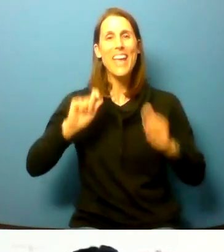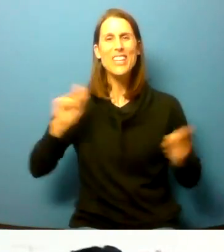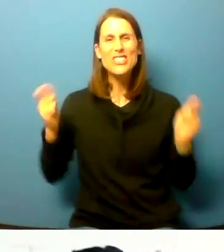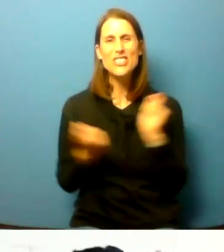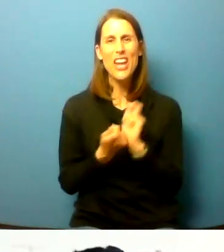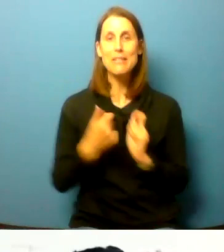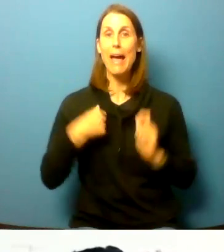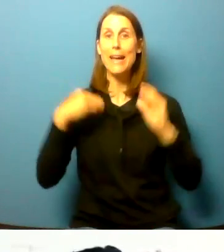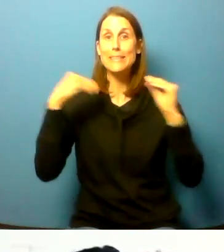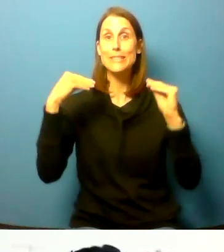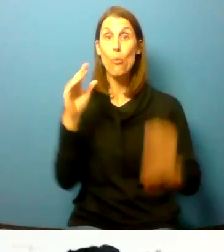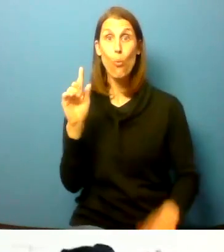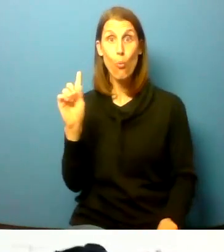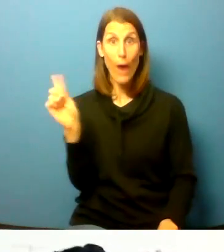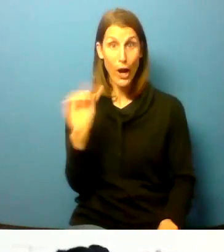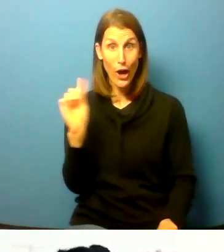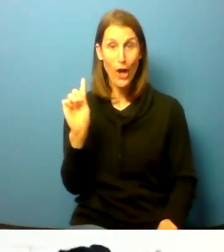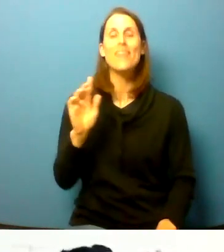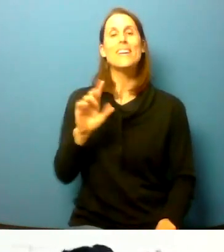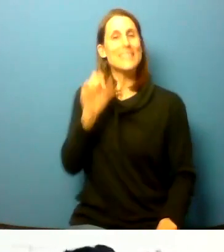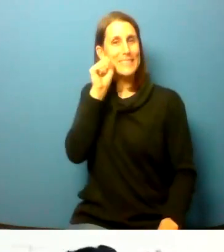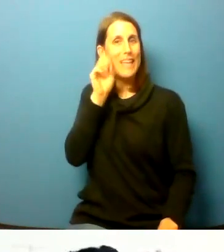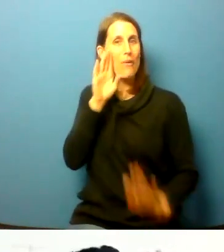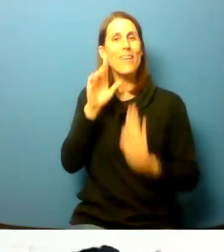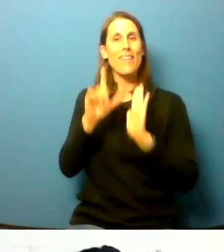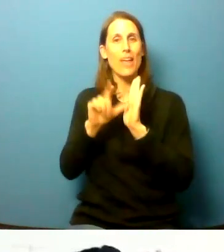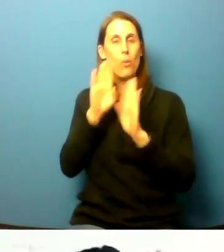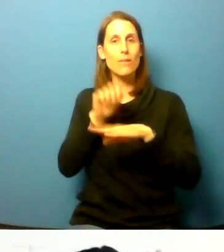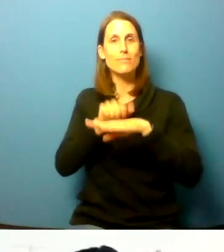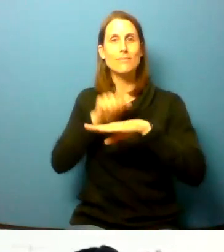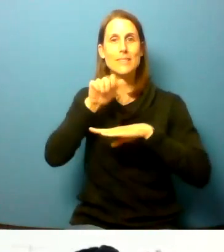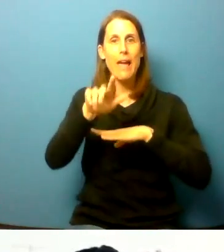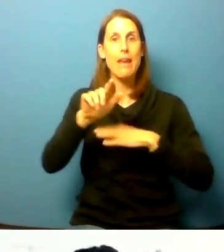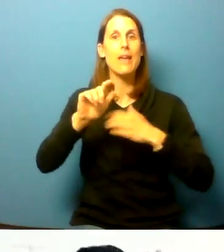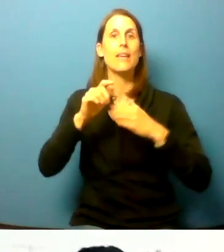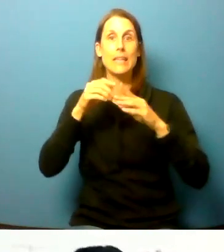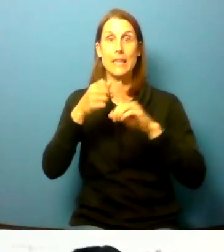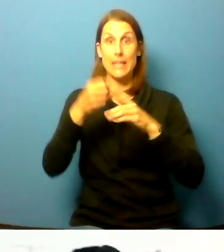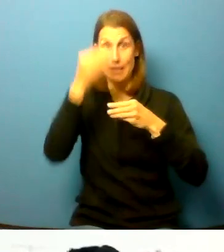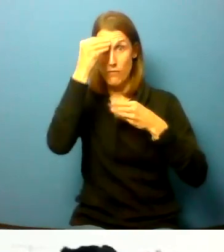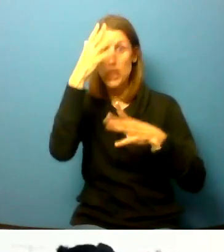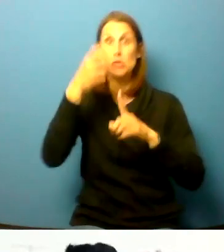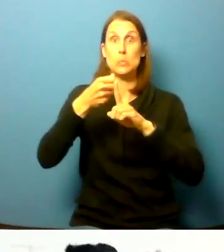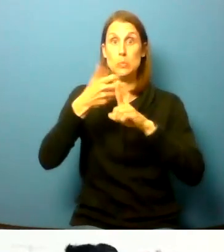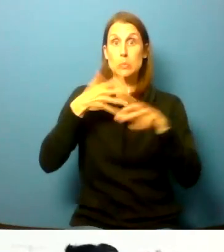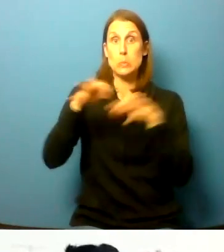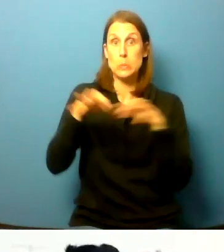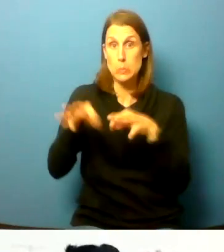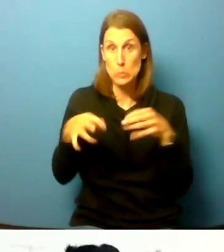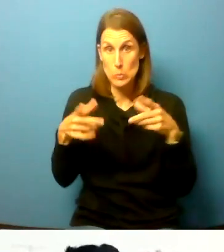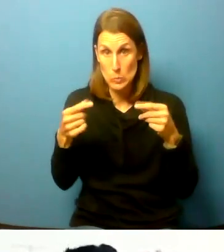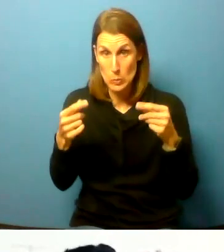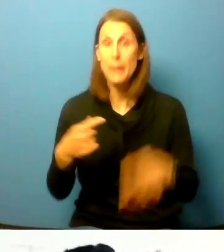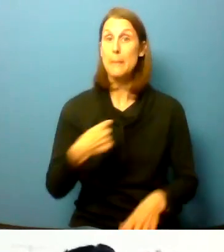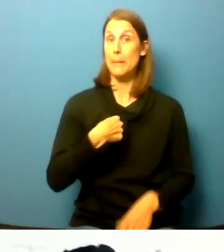the how-tos, but what I do when I choose virtual backgrounds is I just find an image on Google that I want to